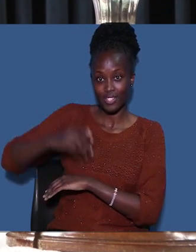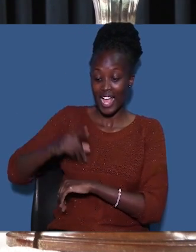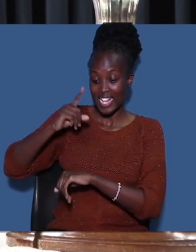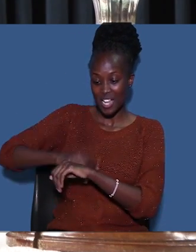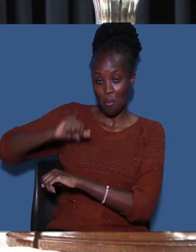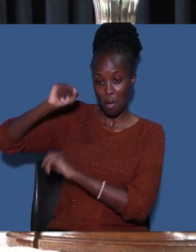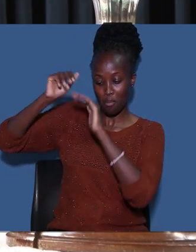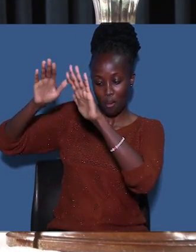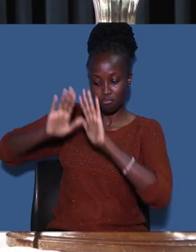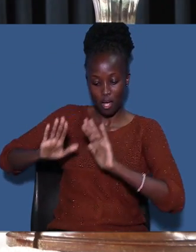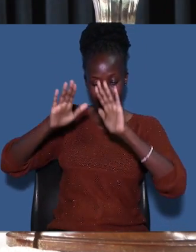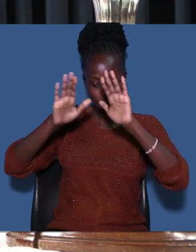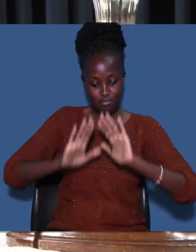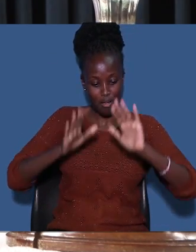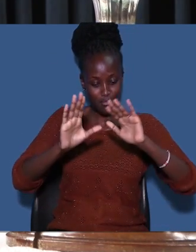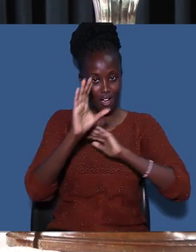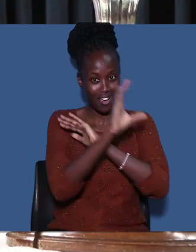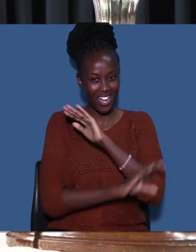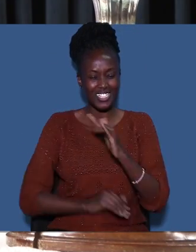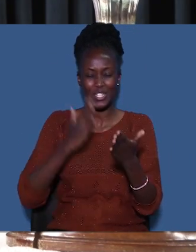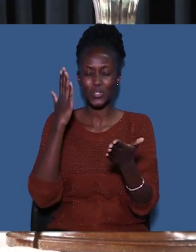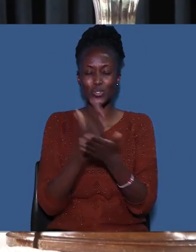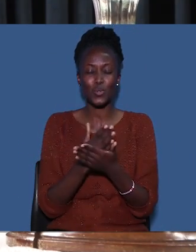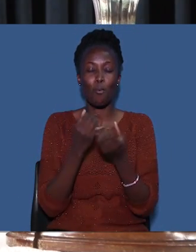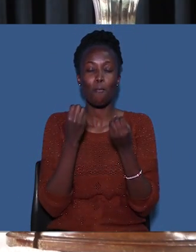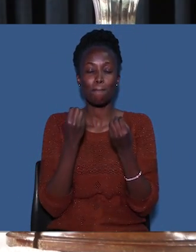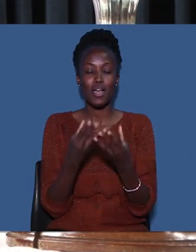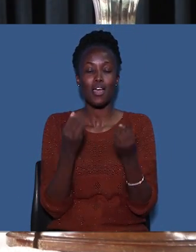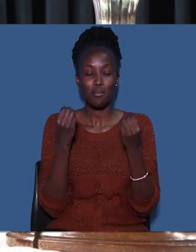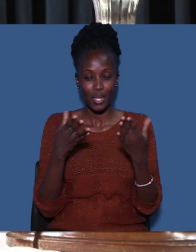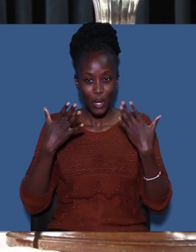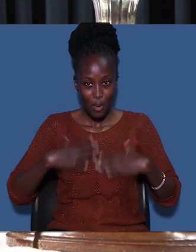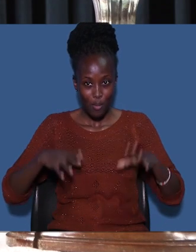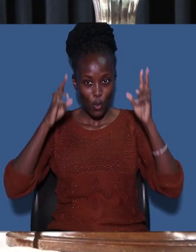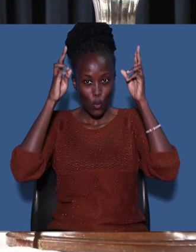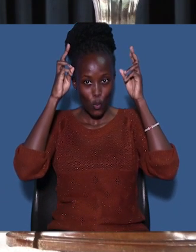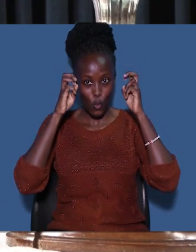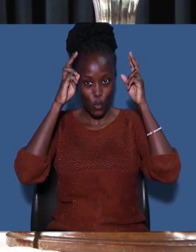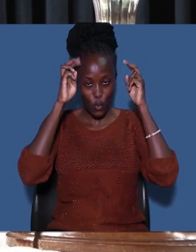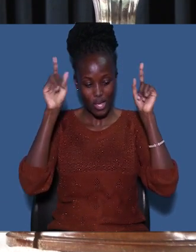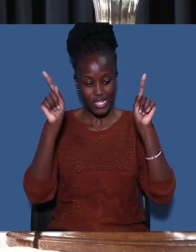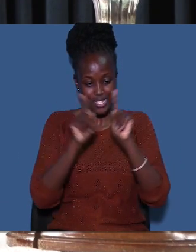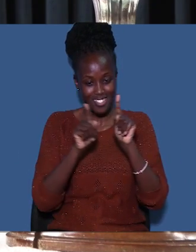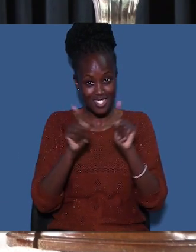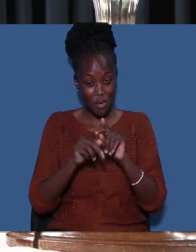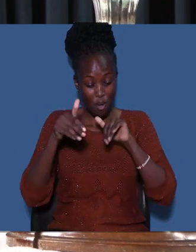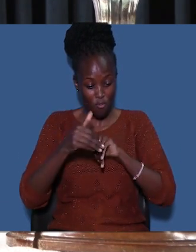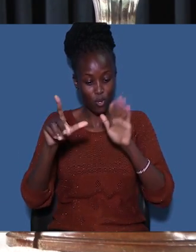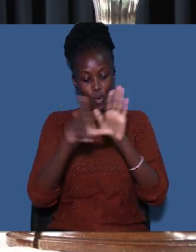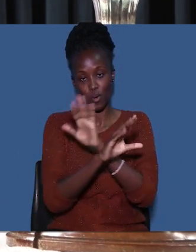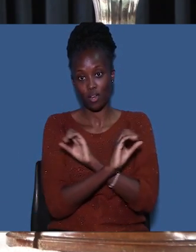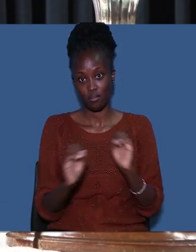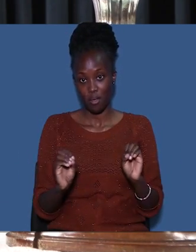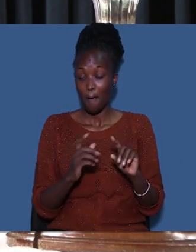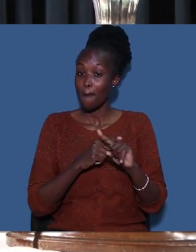political campaigns in our nation, the levels of evil and lawlessness tends to increase. Christians ought to be visible in this